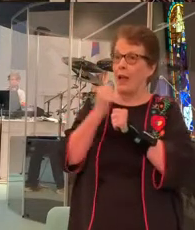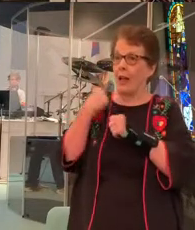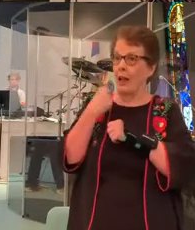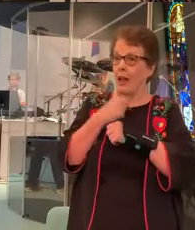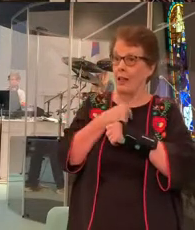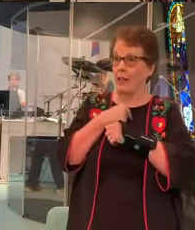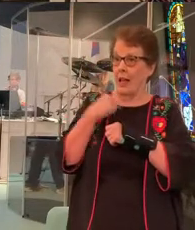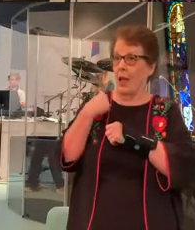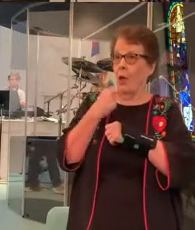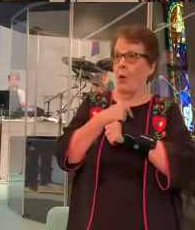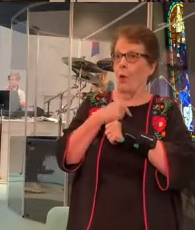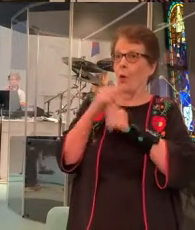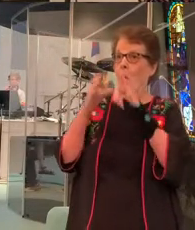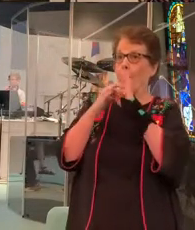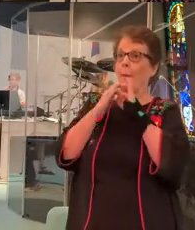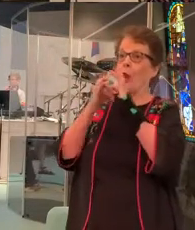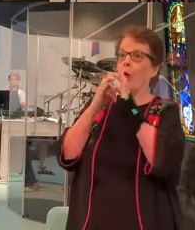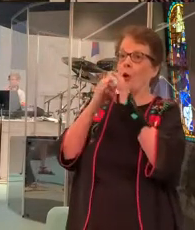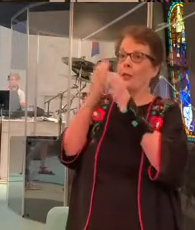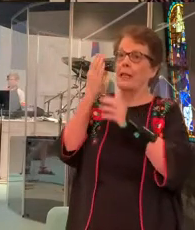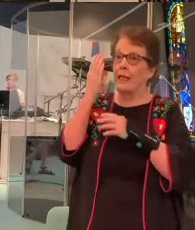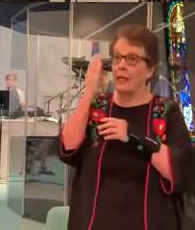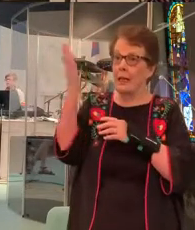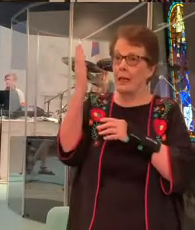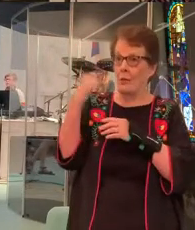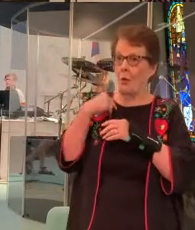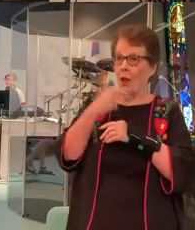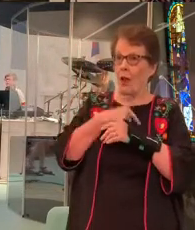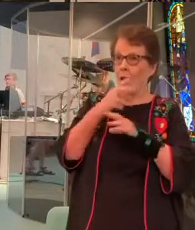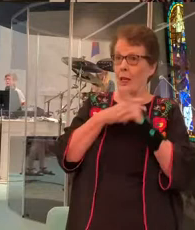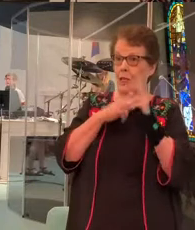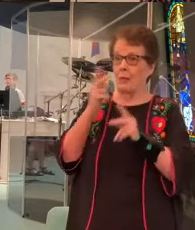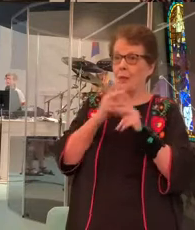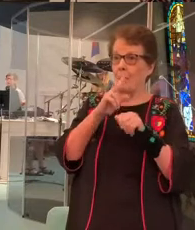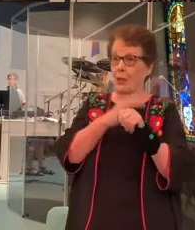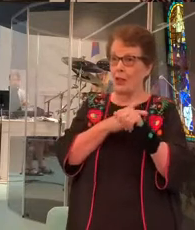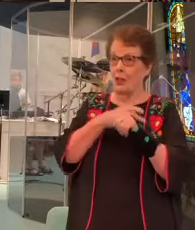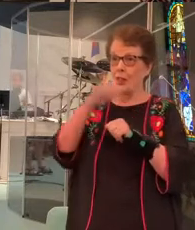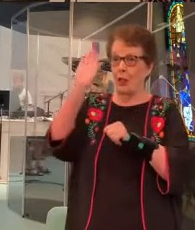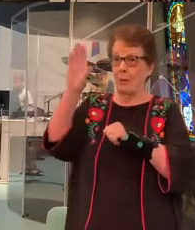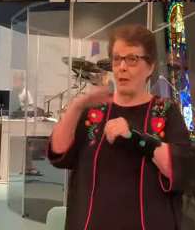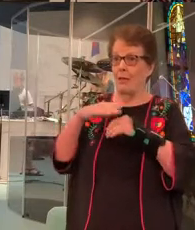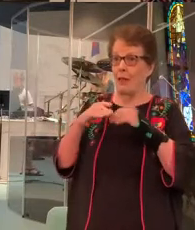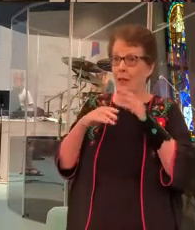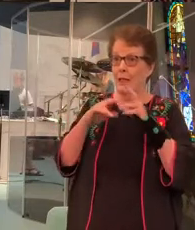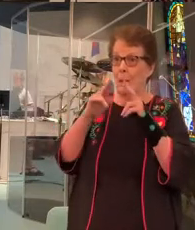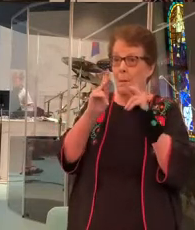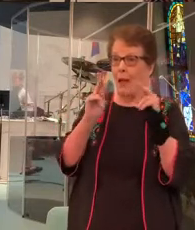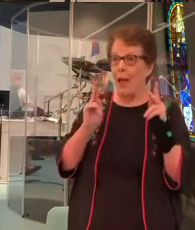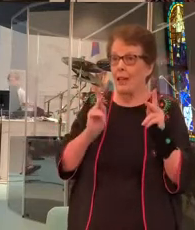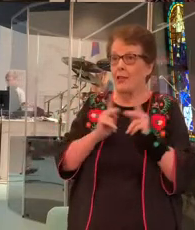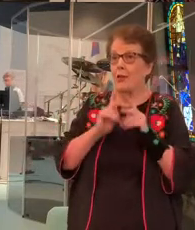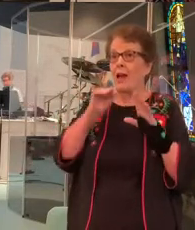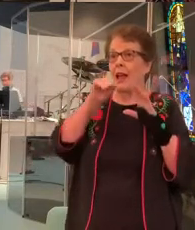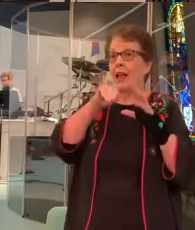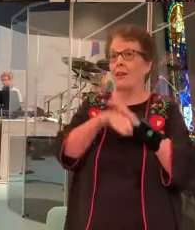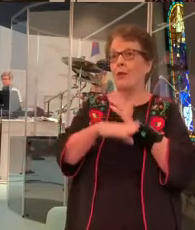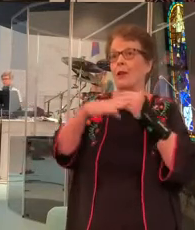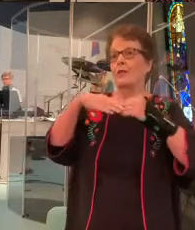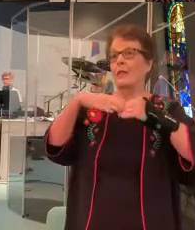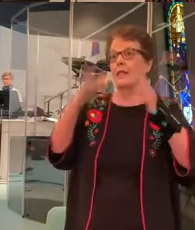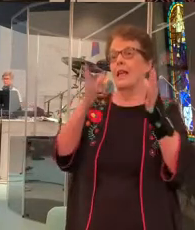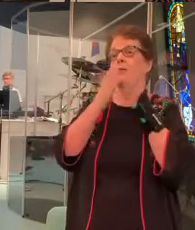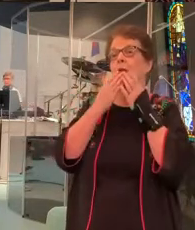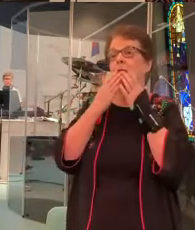his. We are his people, the sheep of his pasture. Enter his gates with thanksgiving and his courts with